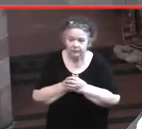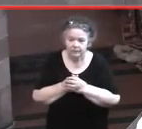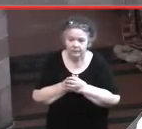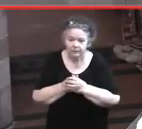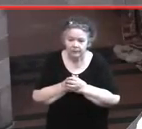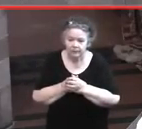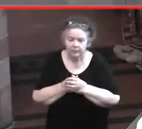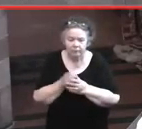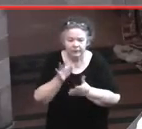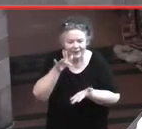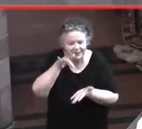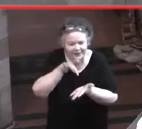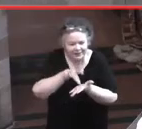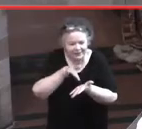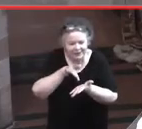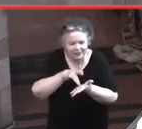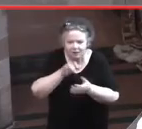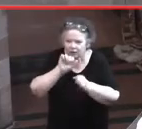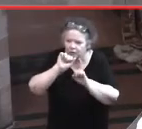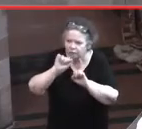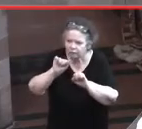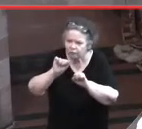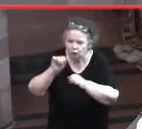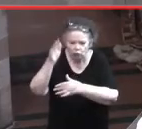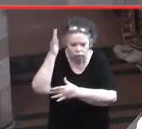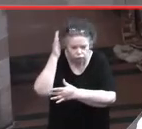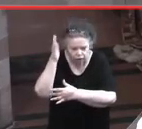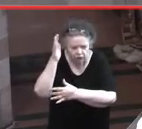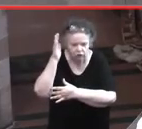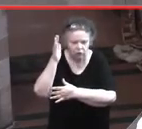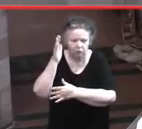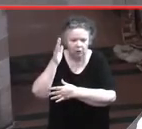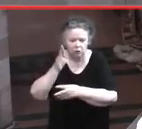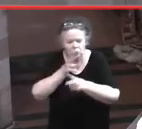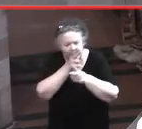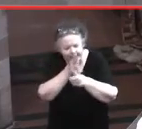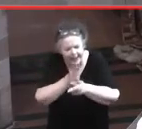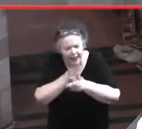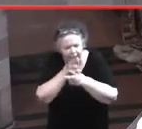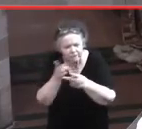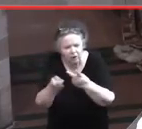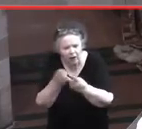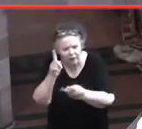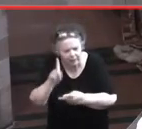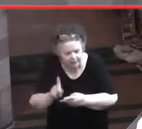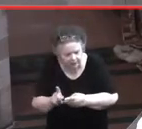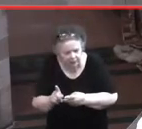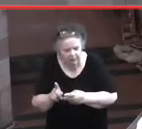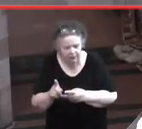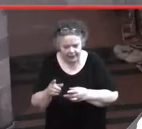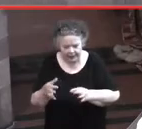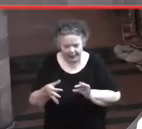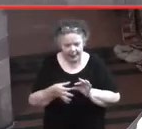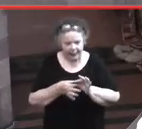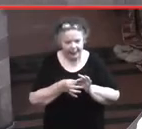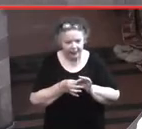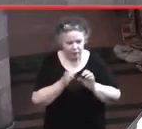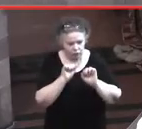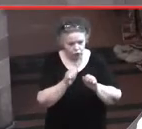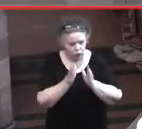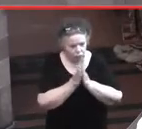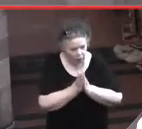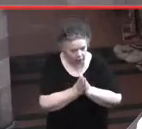It's the heart of your preaching and your pastoral ministry. It's deeply tied up with your prayer